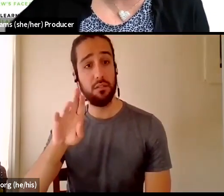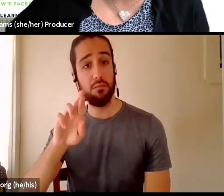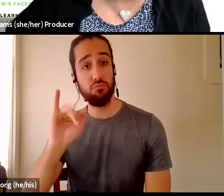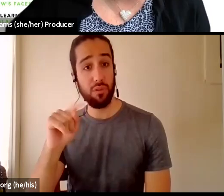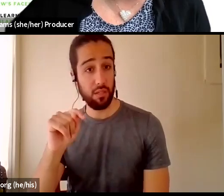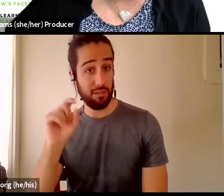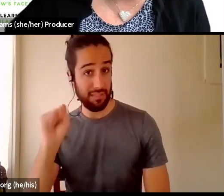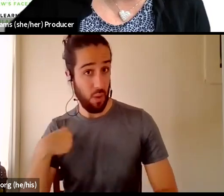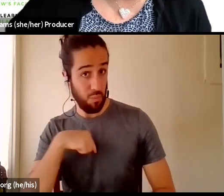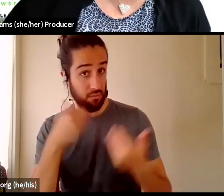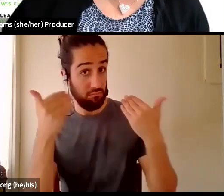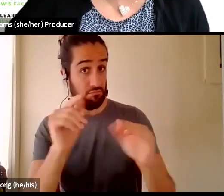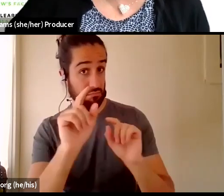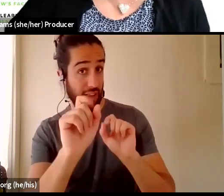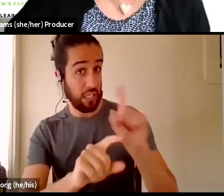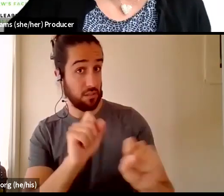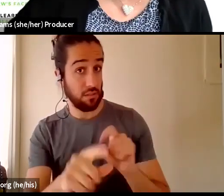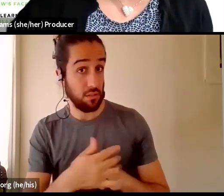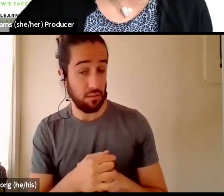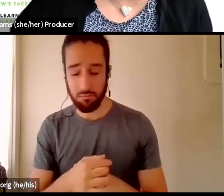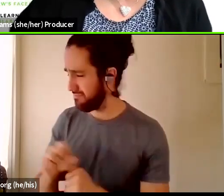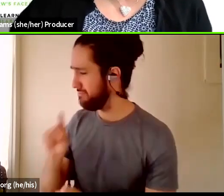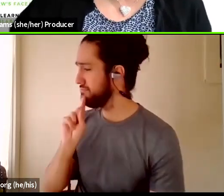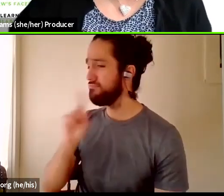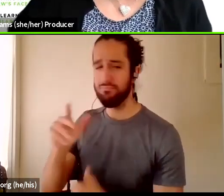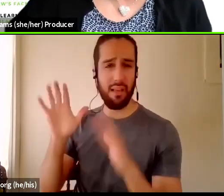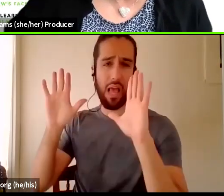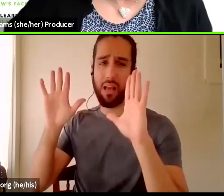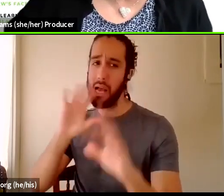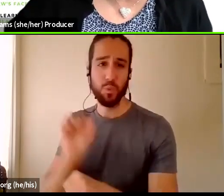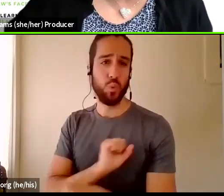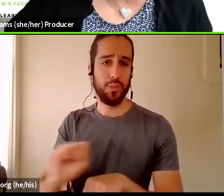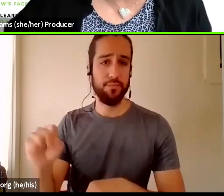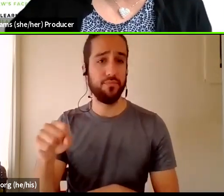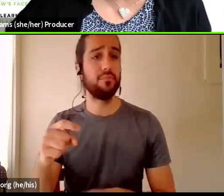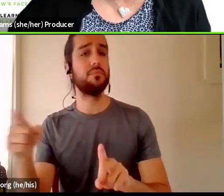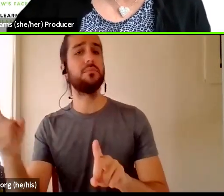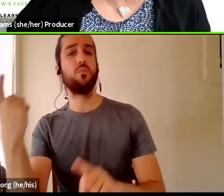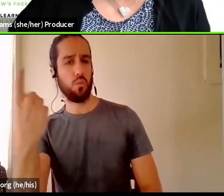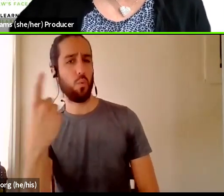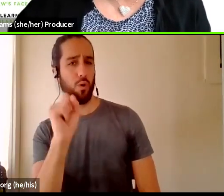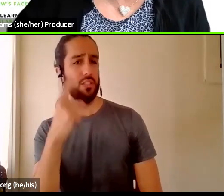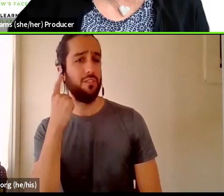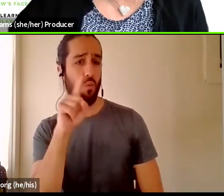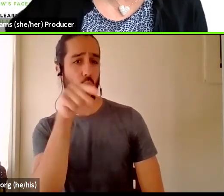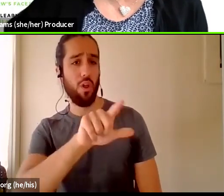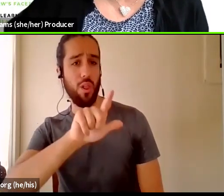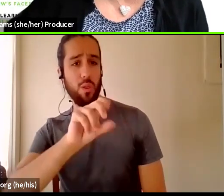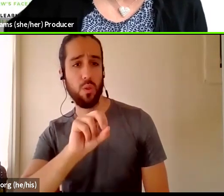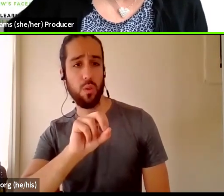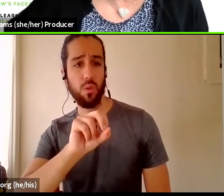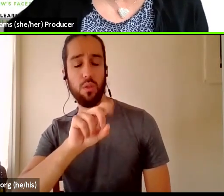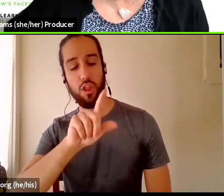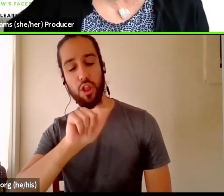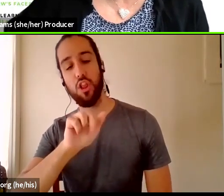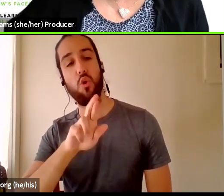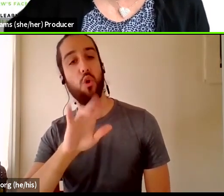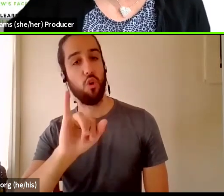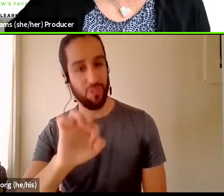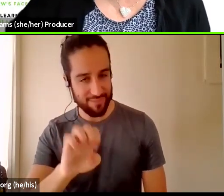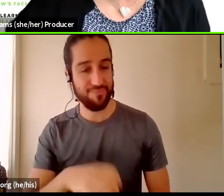Sure, absolutely. Okay, great. Thank you. All right. So this one's for Laurie. I think it's a fascinating question.